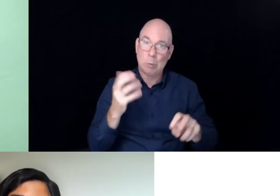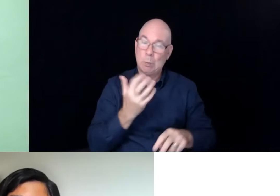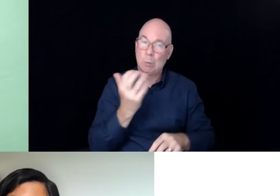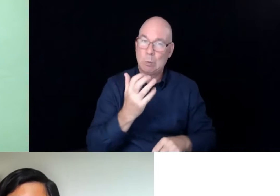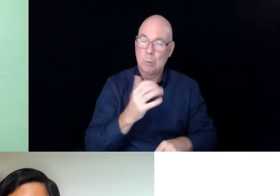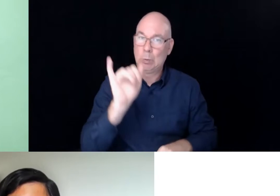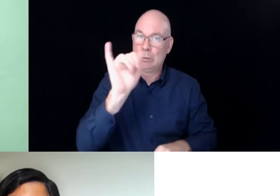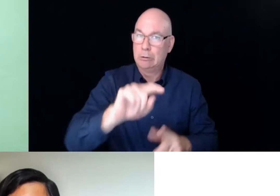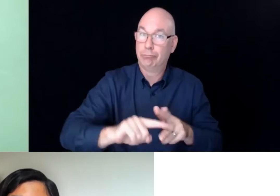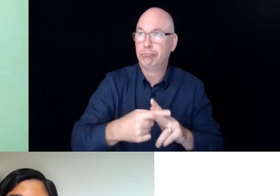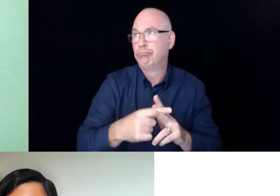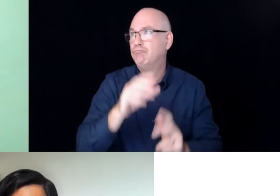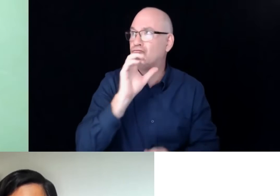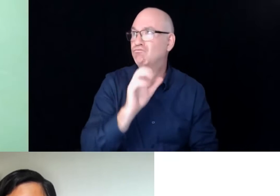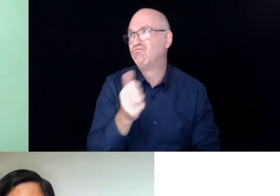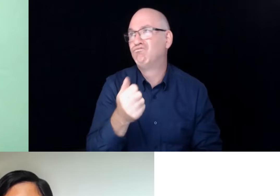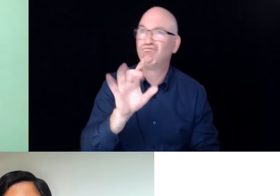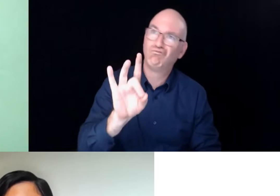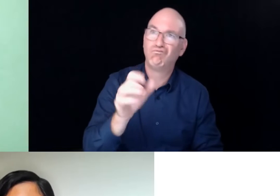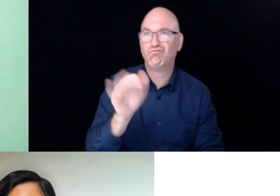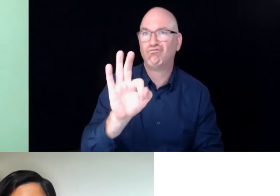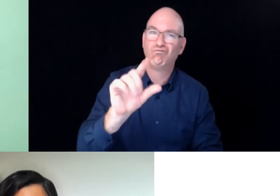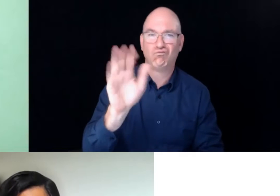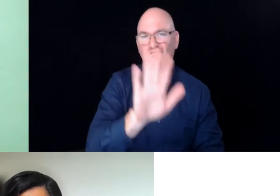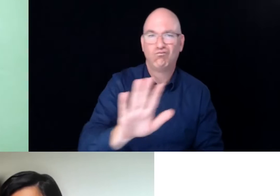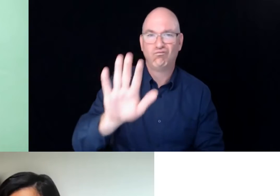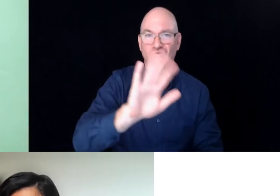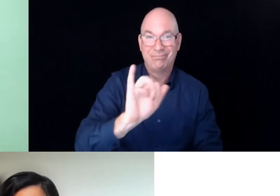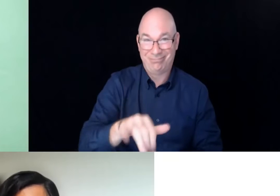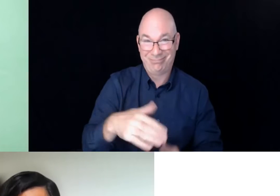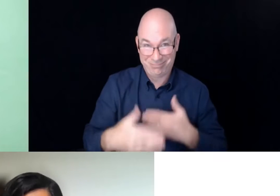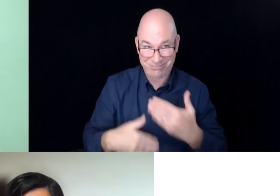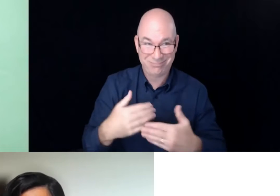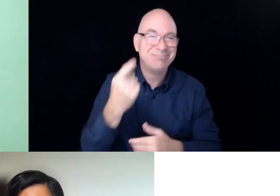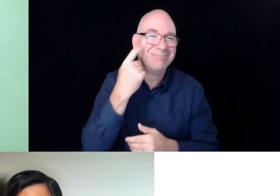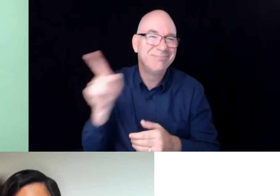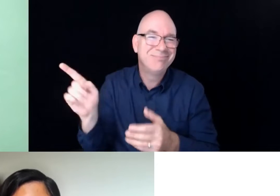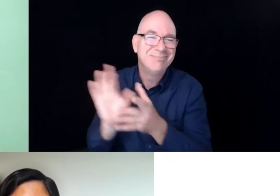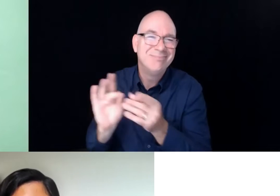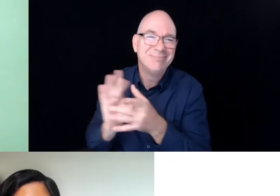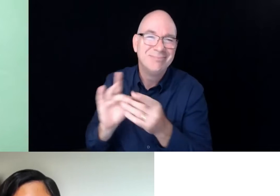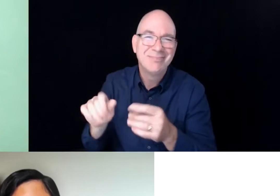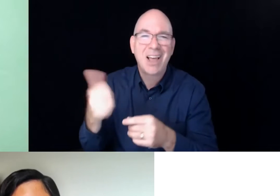path in my late teens and early 20s. And as we heard a little bit today through other